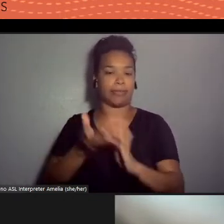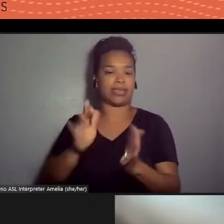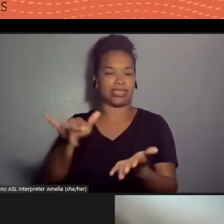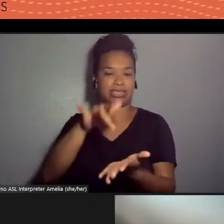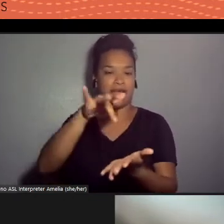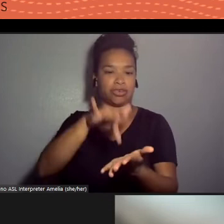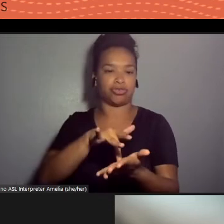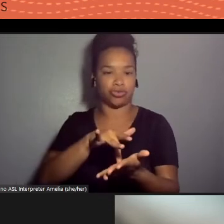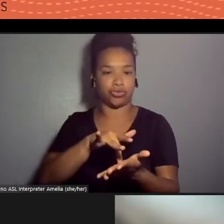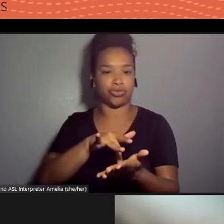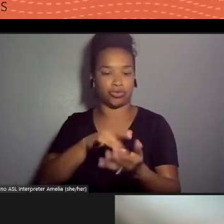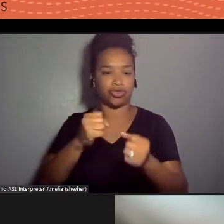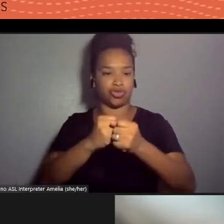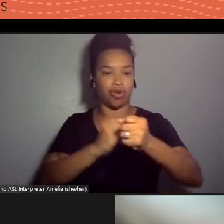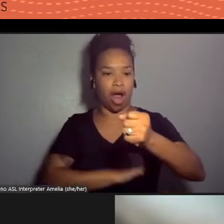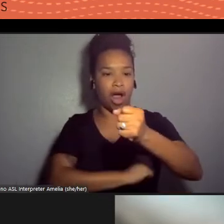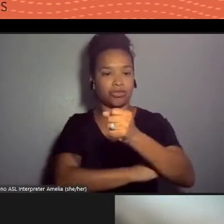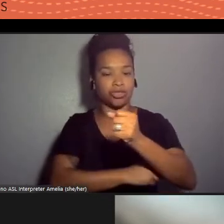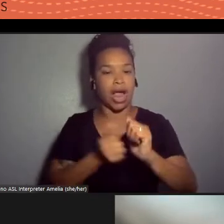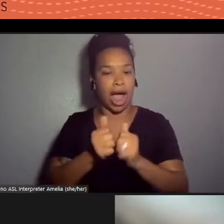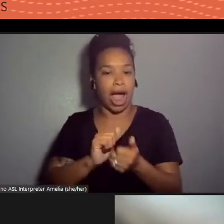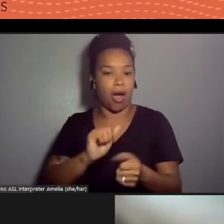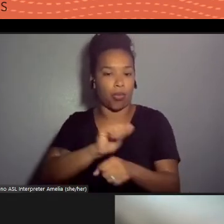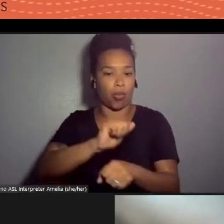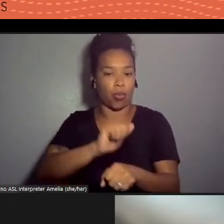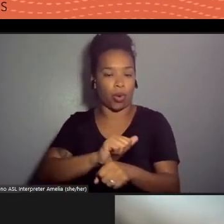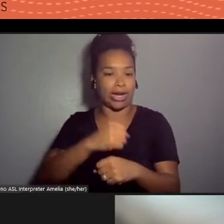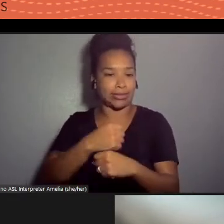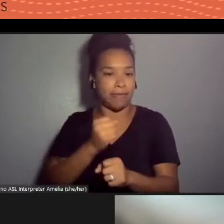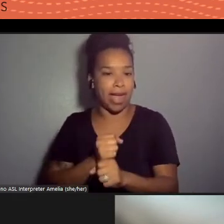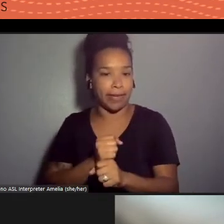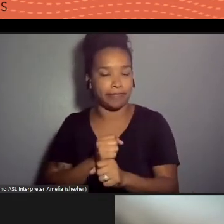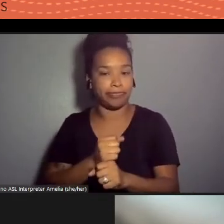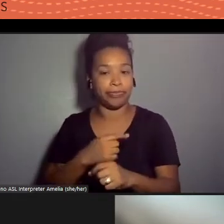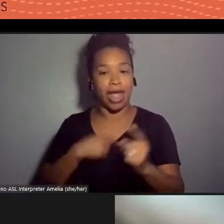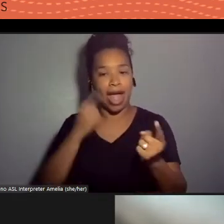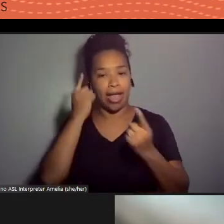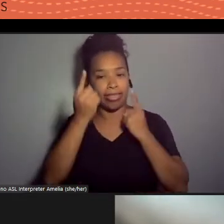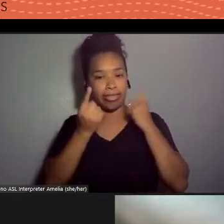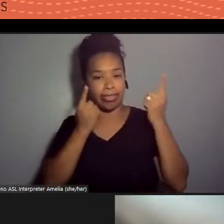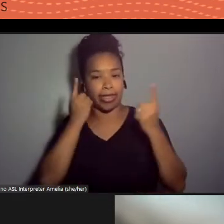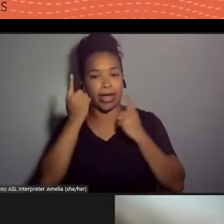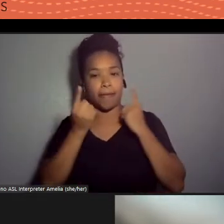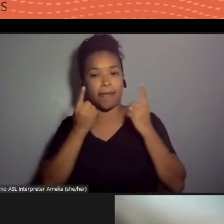structure of how the work is made. I think about